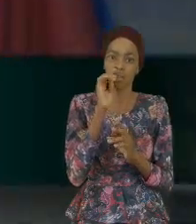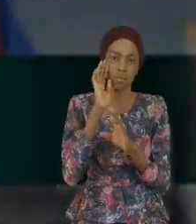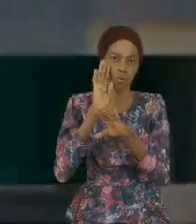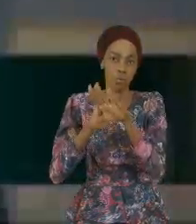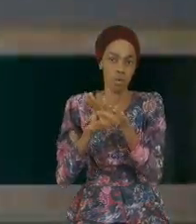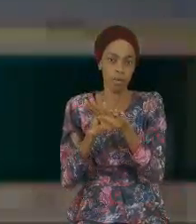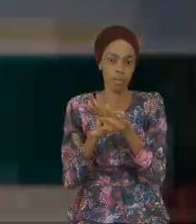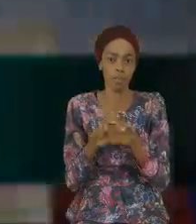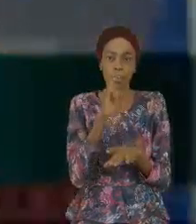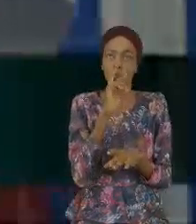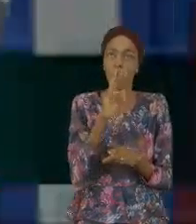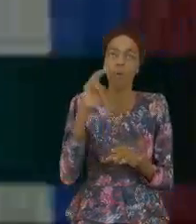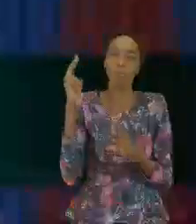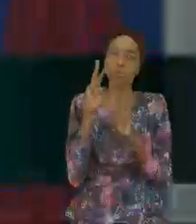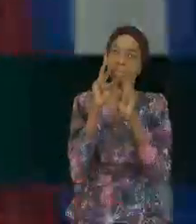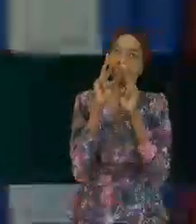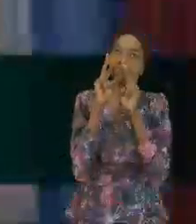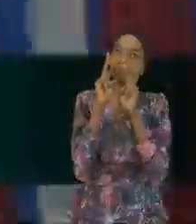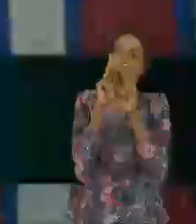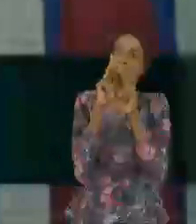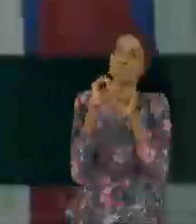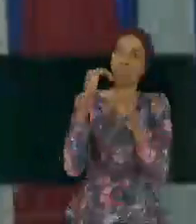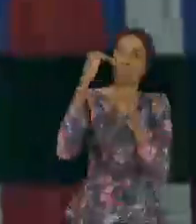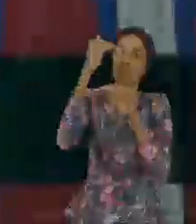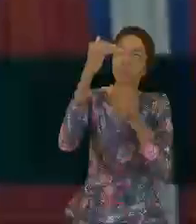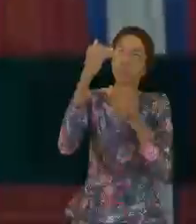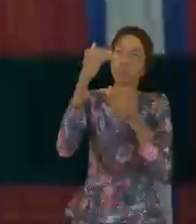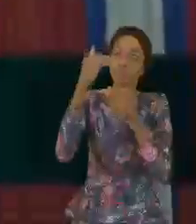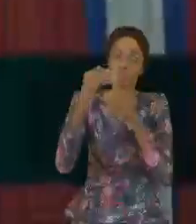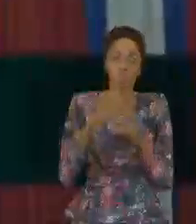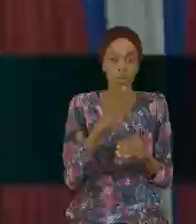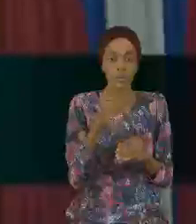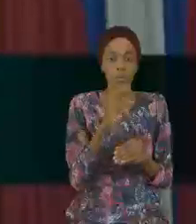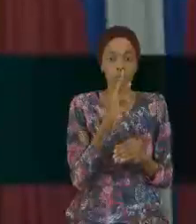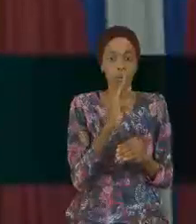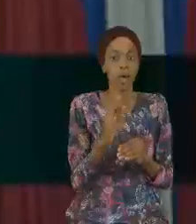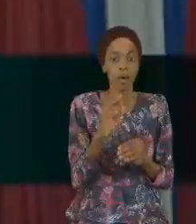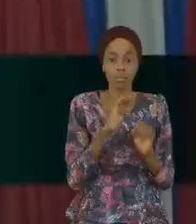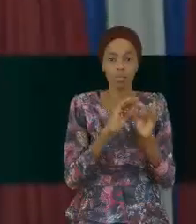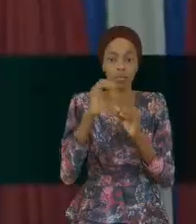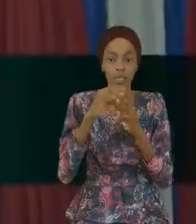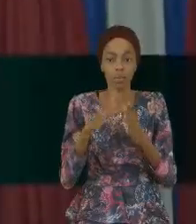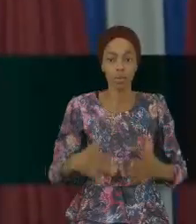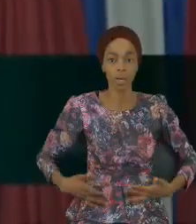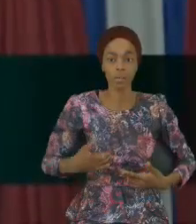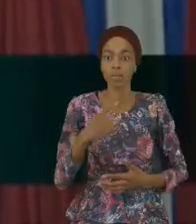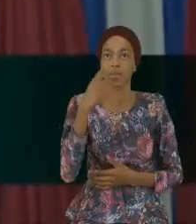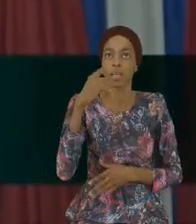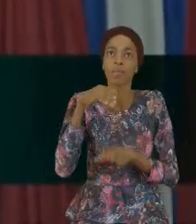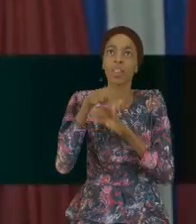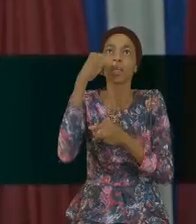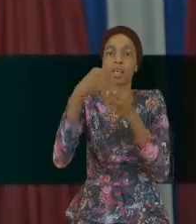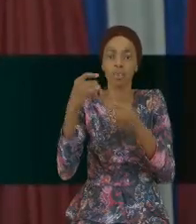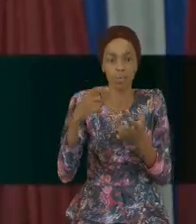You're always looking forward. You fast wind your life. You say, at the end of this,